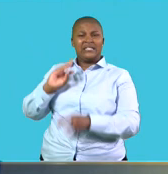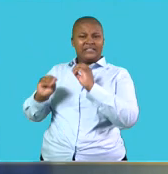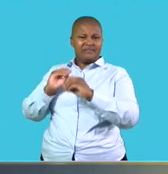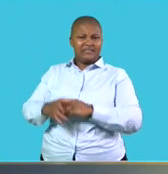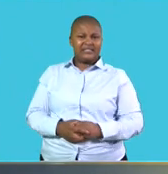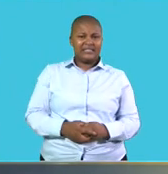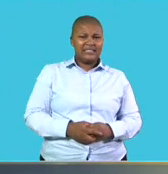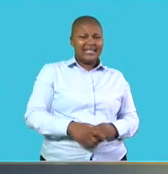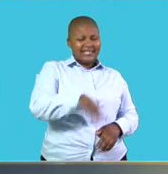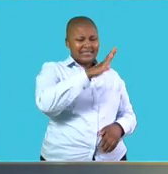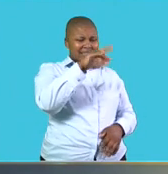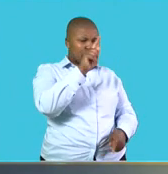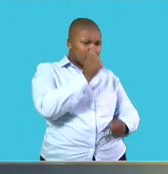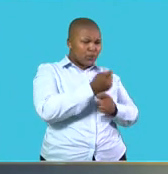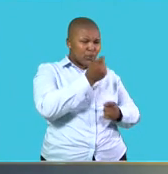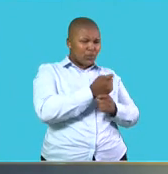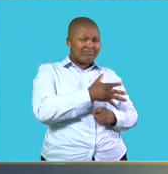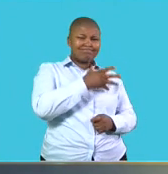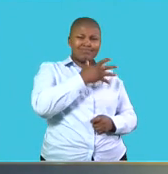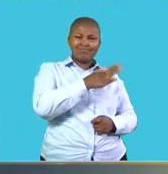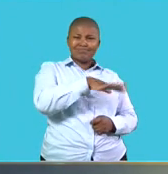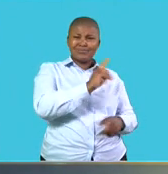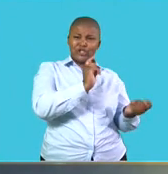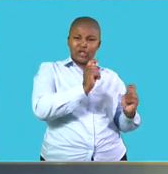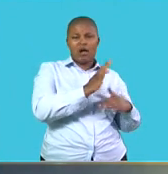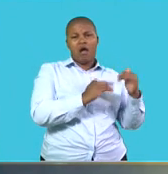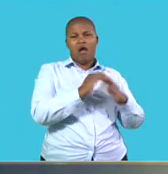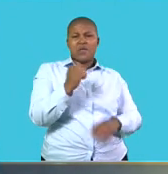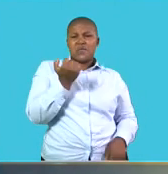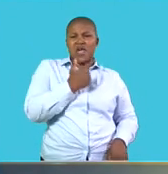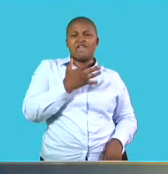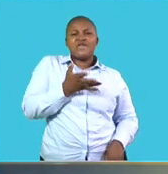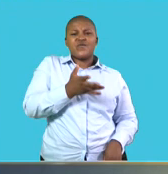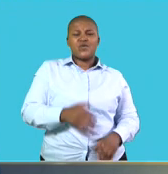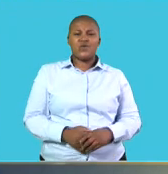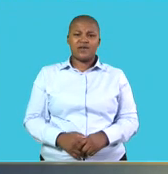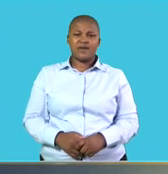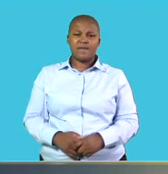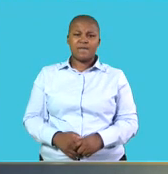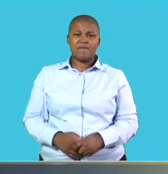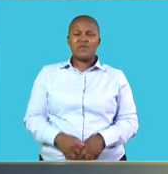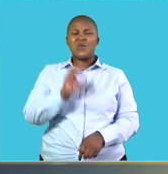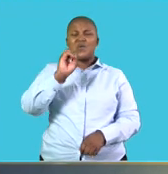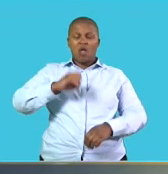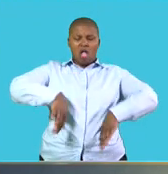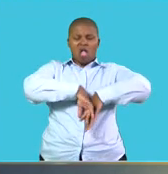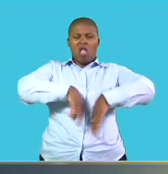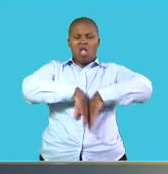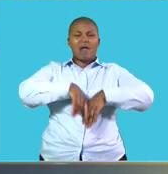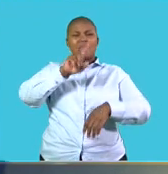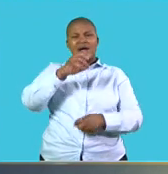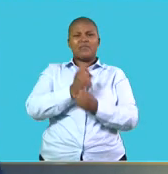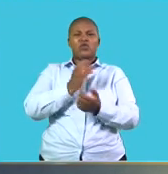settlements that we need to change from being an informal settlement to proper housing. There is waste that need to be